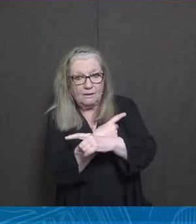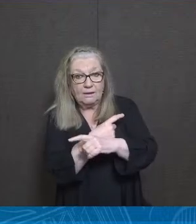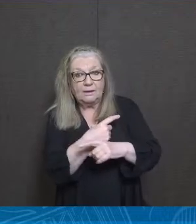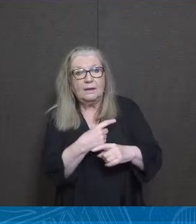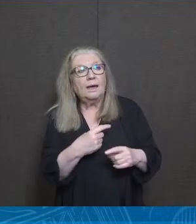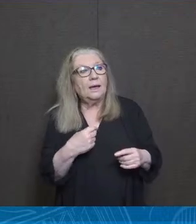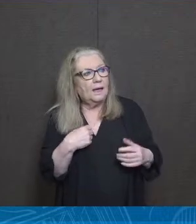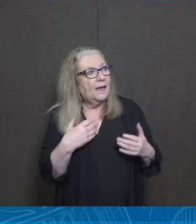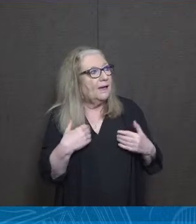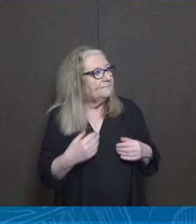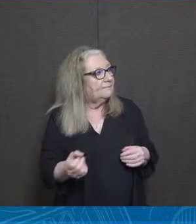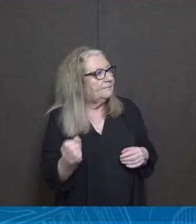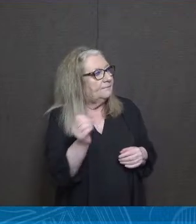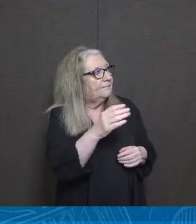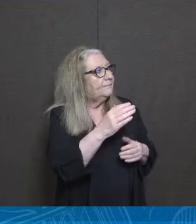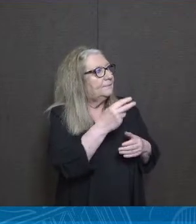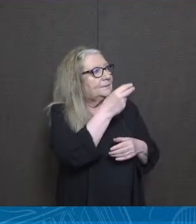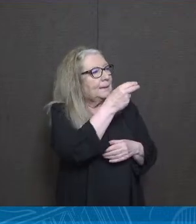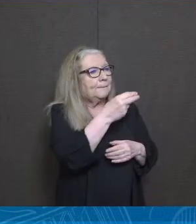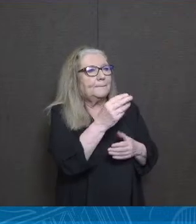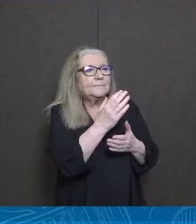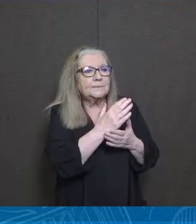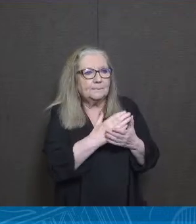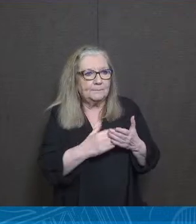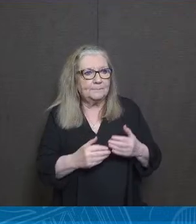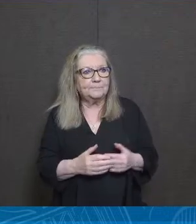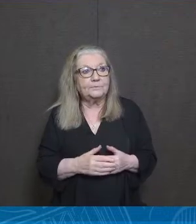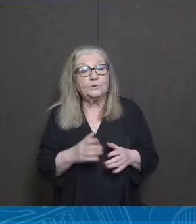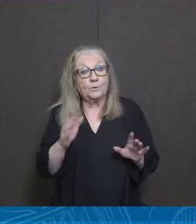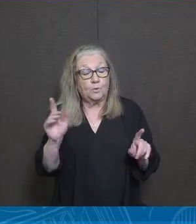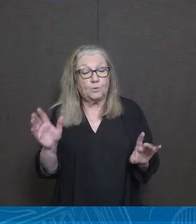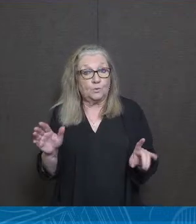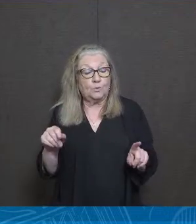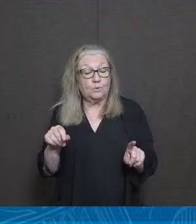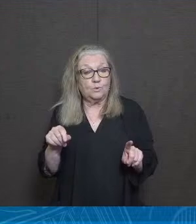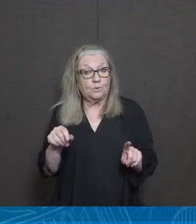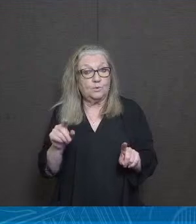the slide, but yeah, basically experience it by yourself, okay? So here